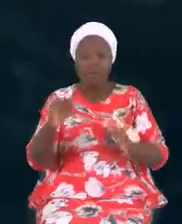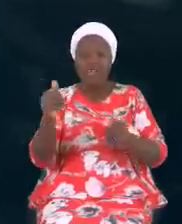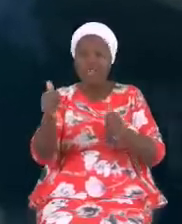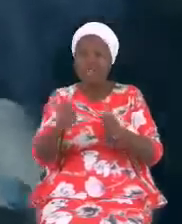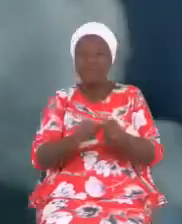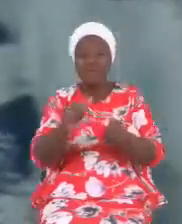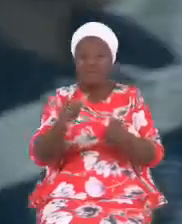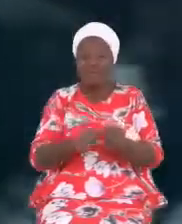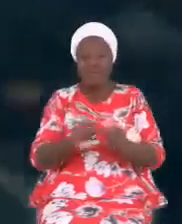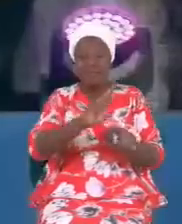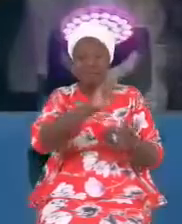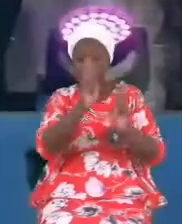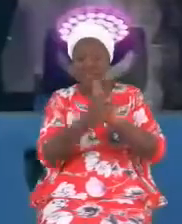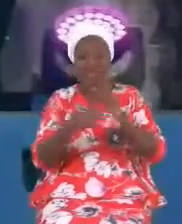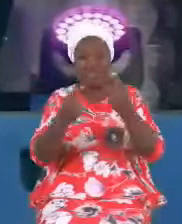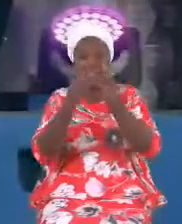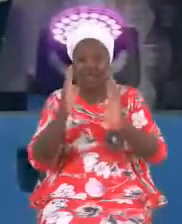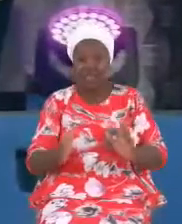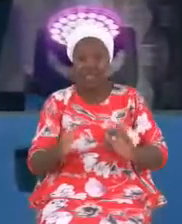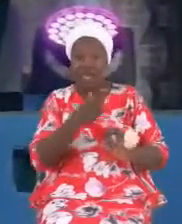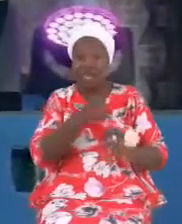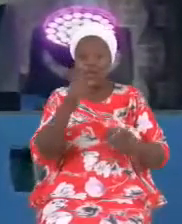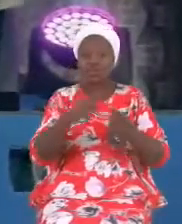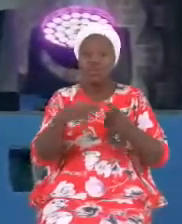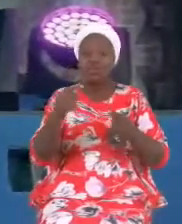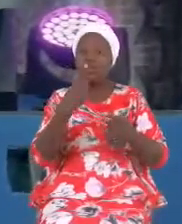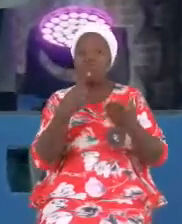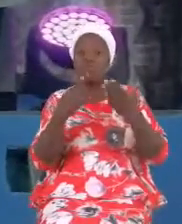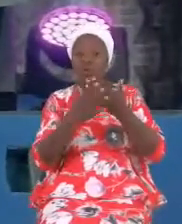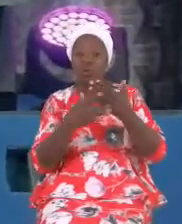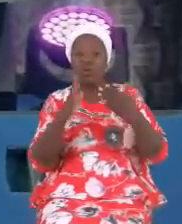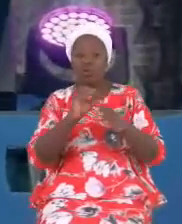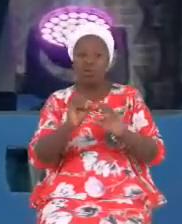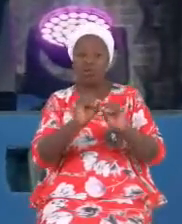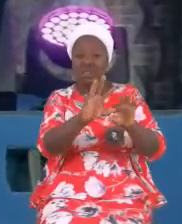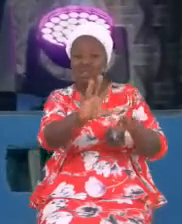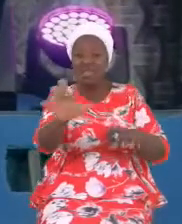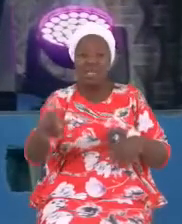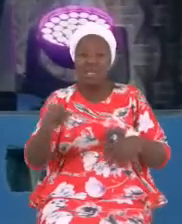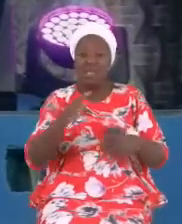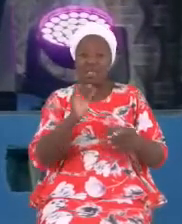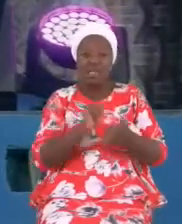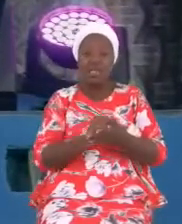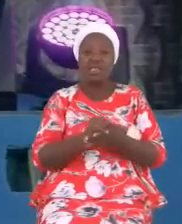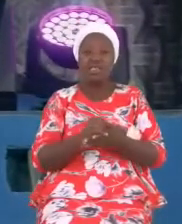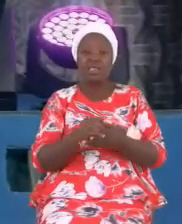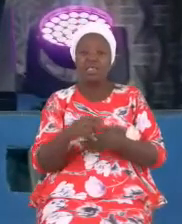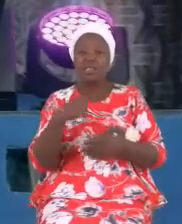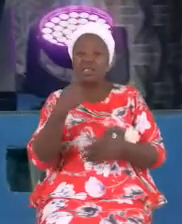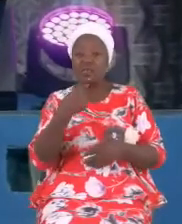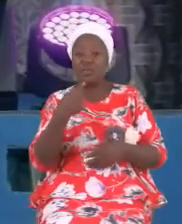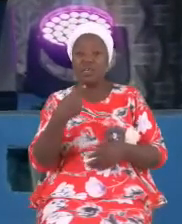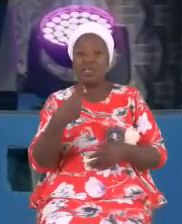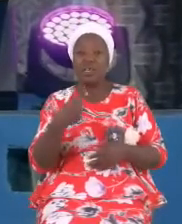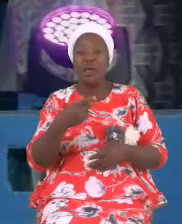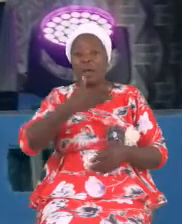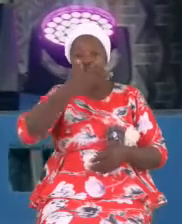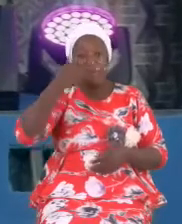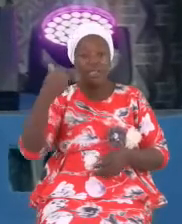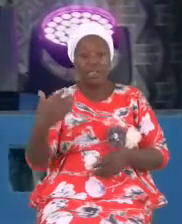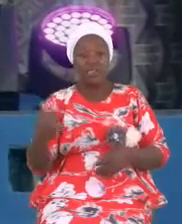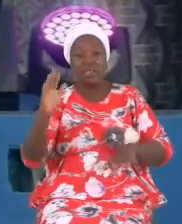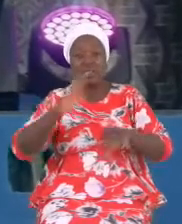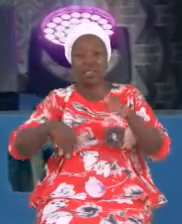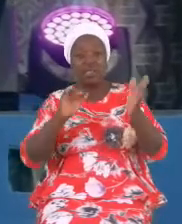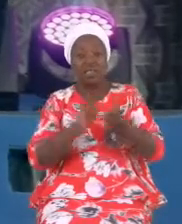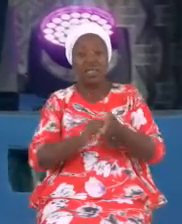repentant sinner, and to the blood of sprinkling that speaketh better things than that of